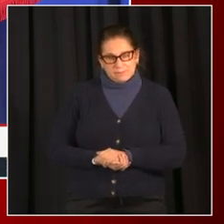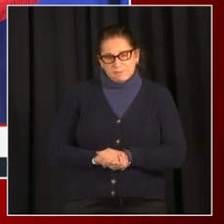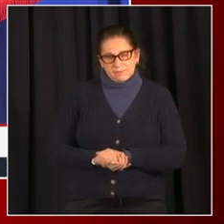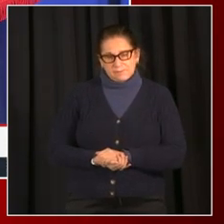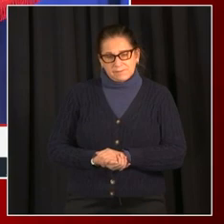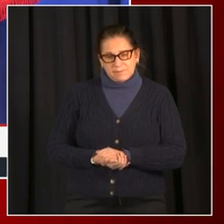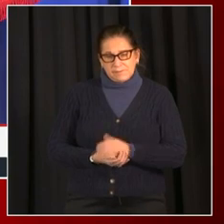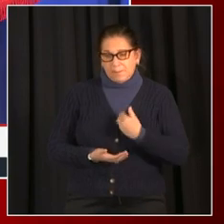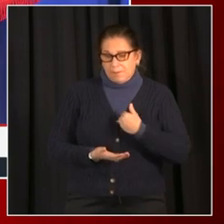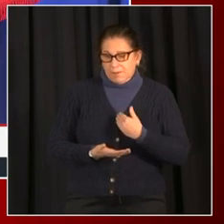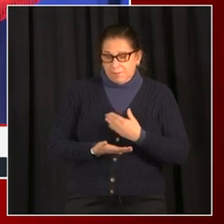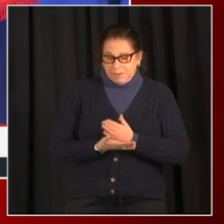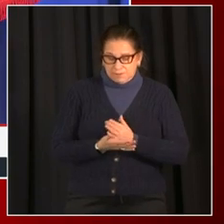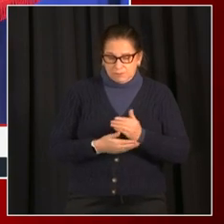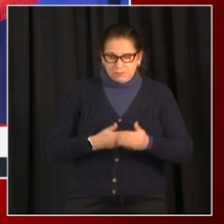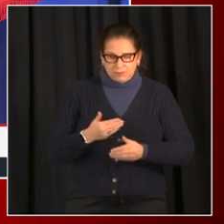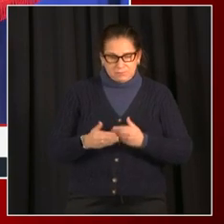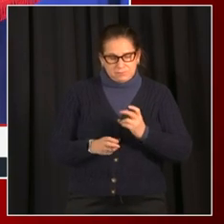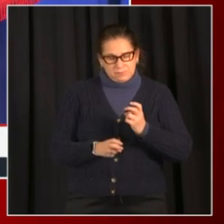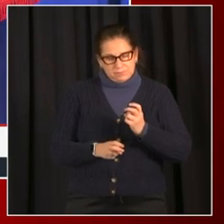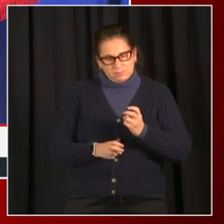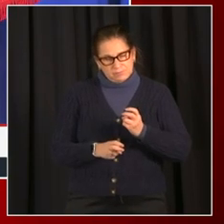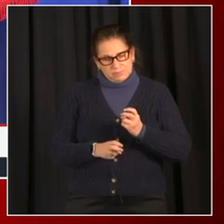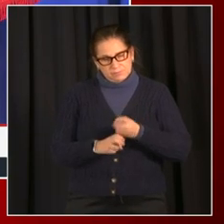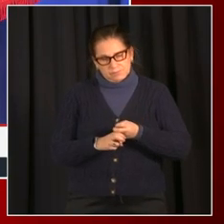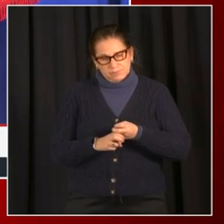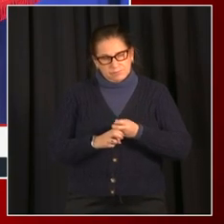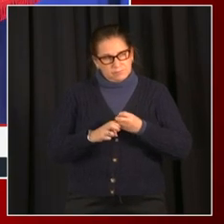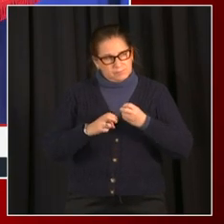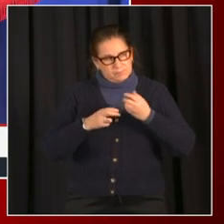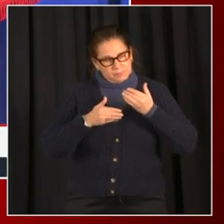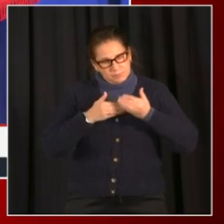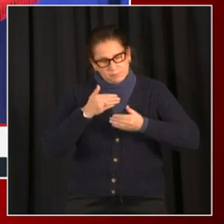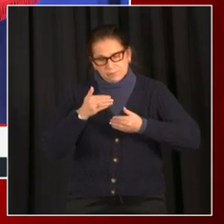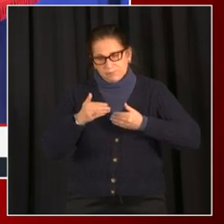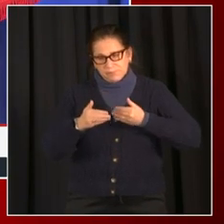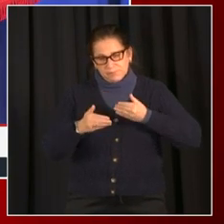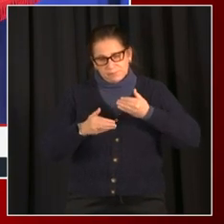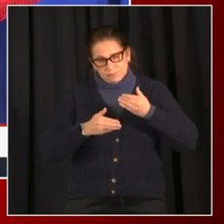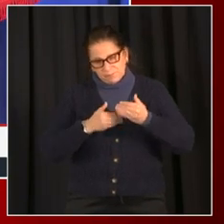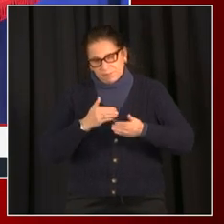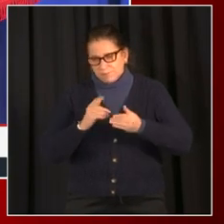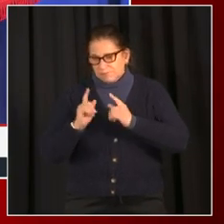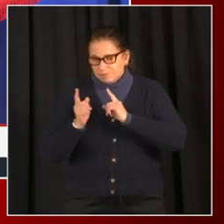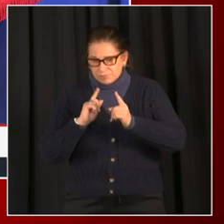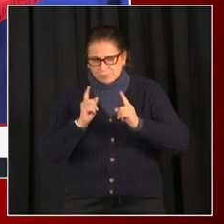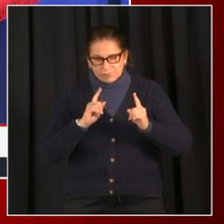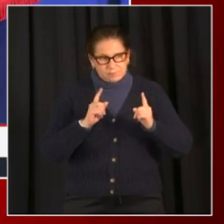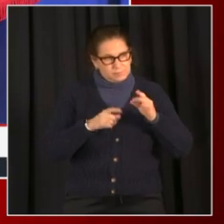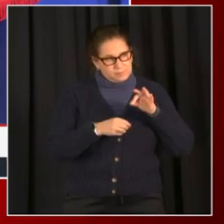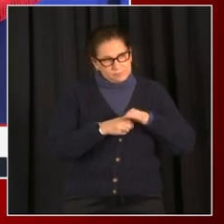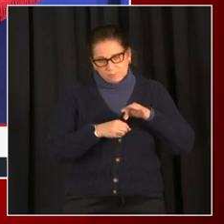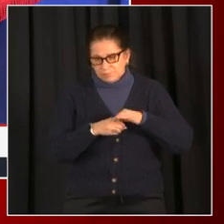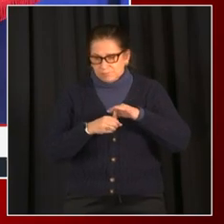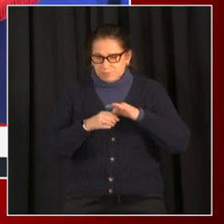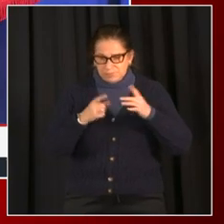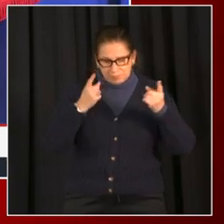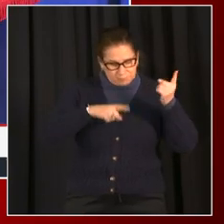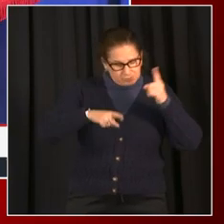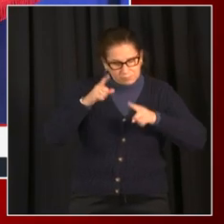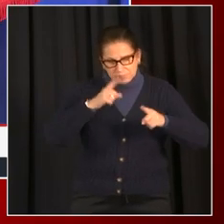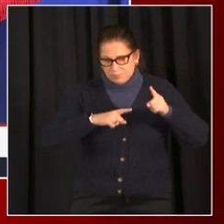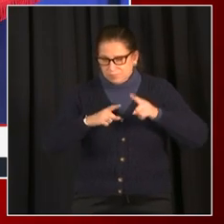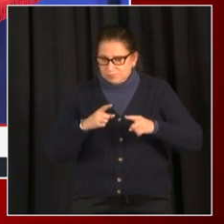budget process, kind of online with every year around this time, except maybe a little bit more advanced.